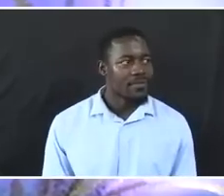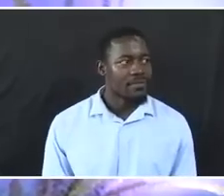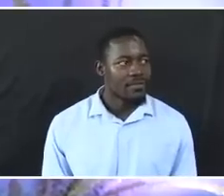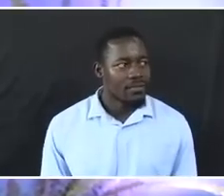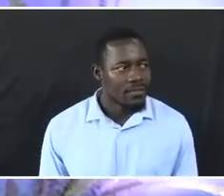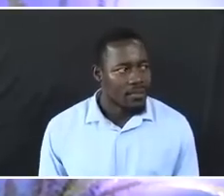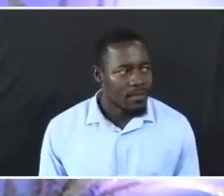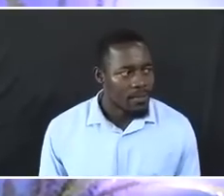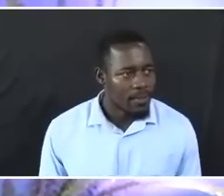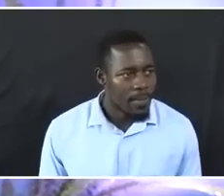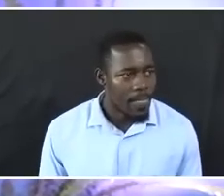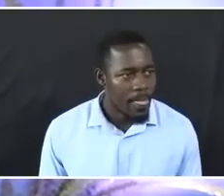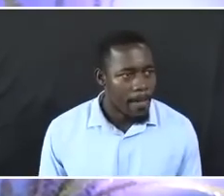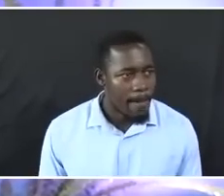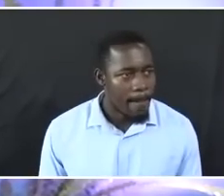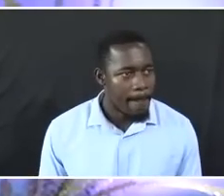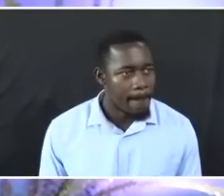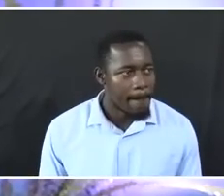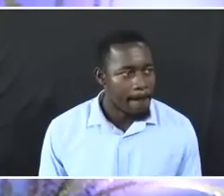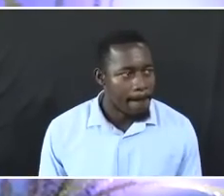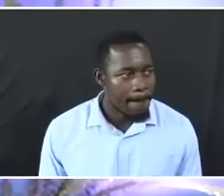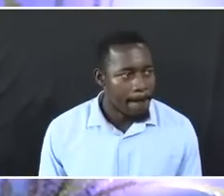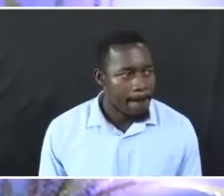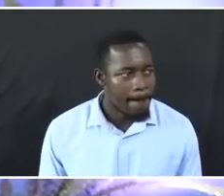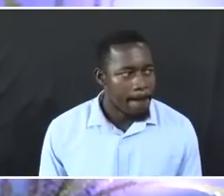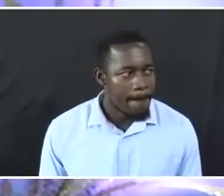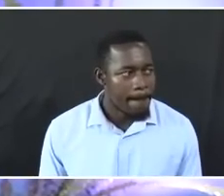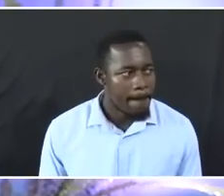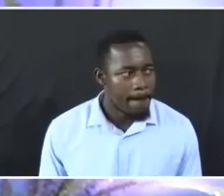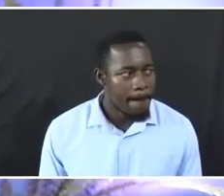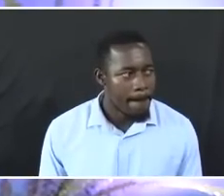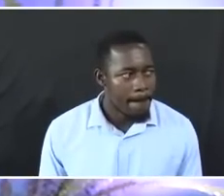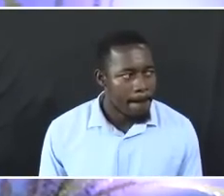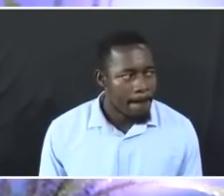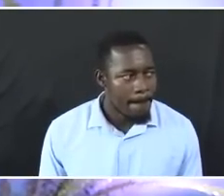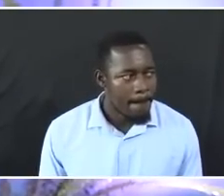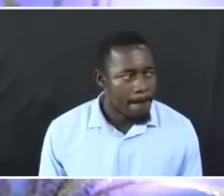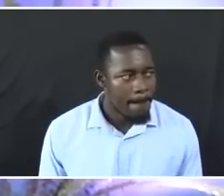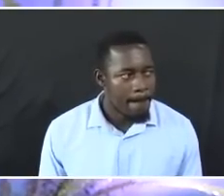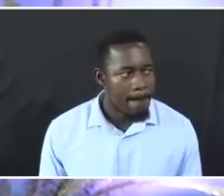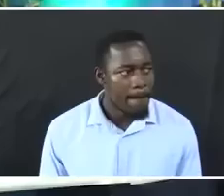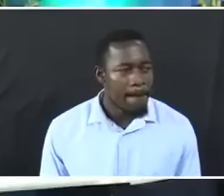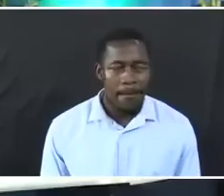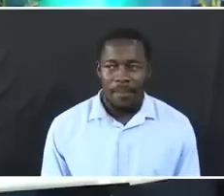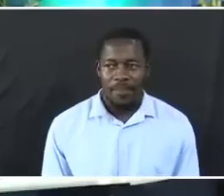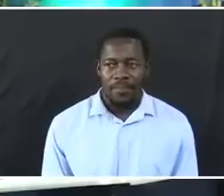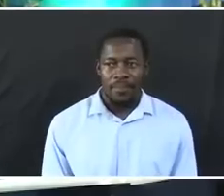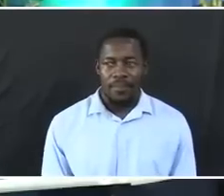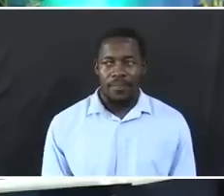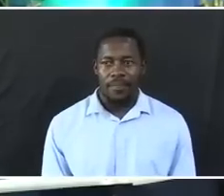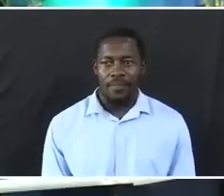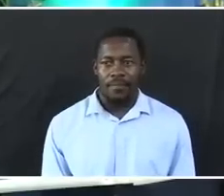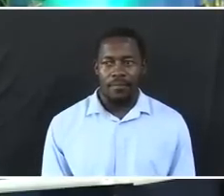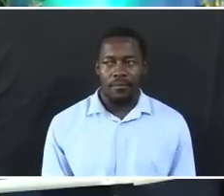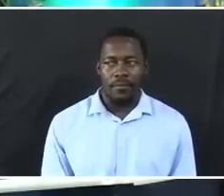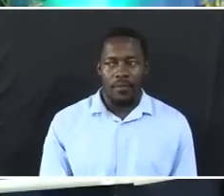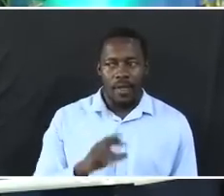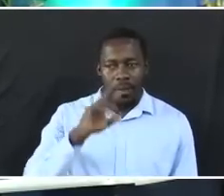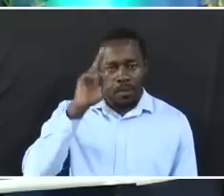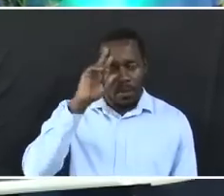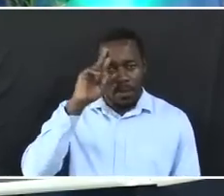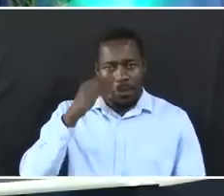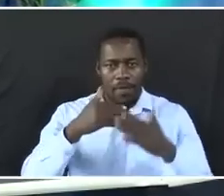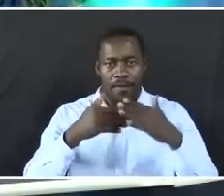He has never talked to Rachel. Working in that home for 7 years, he doesn't even know the